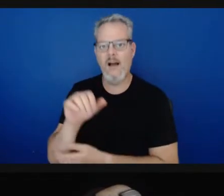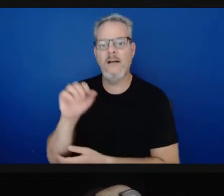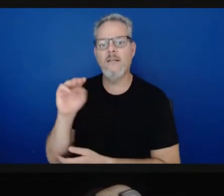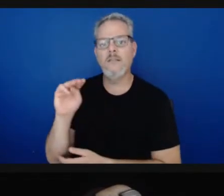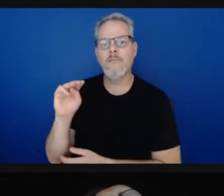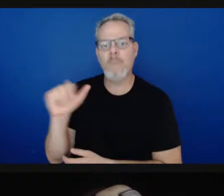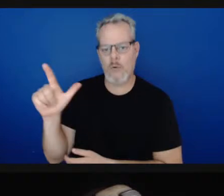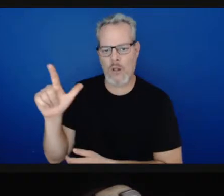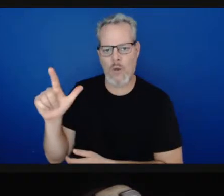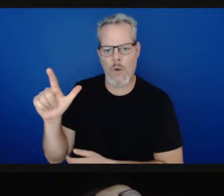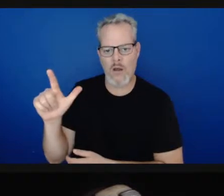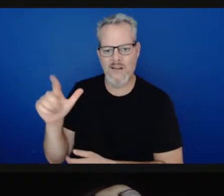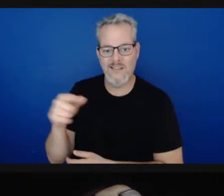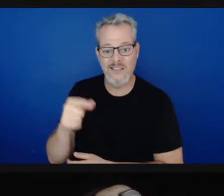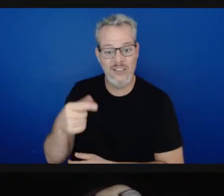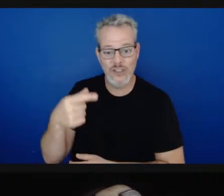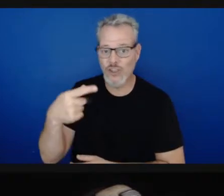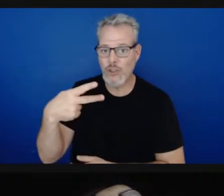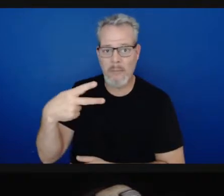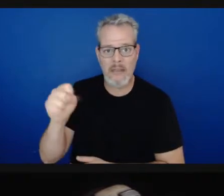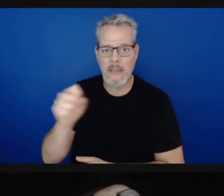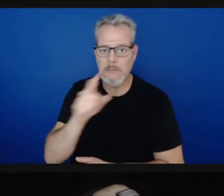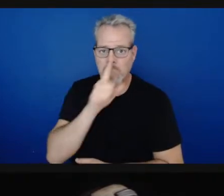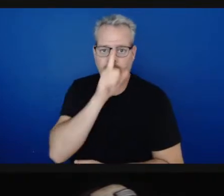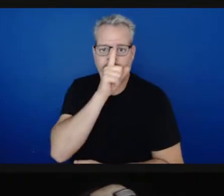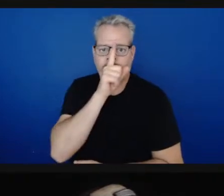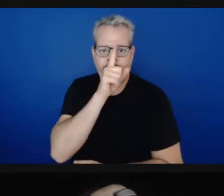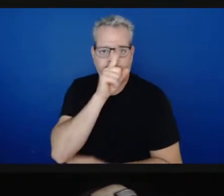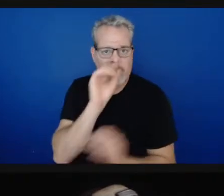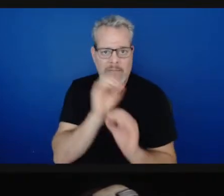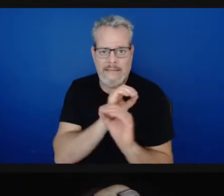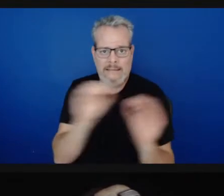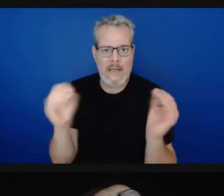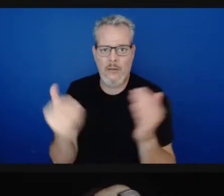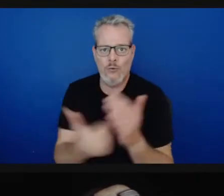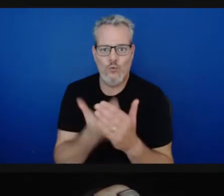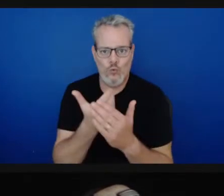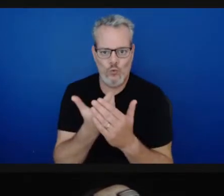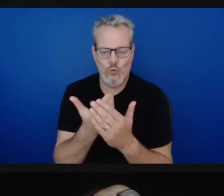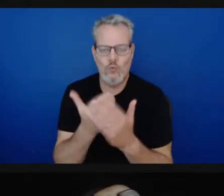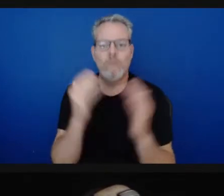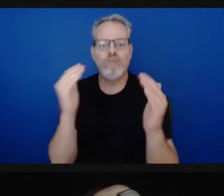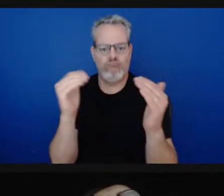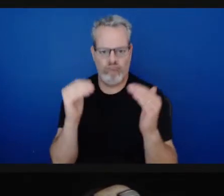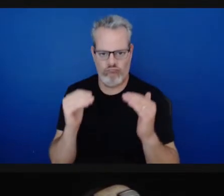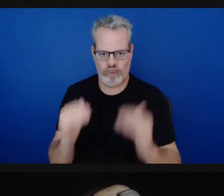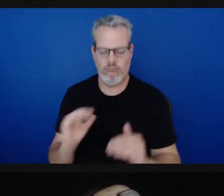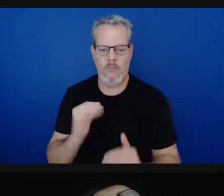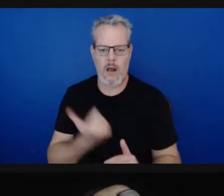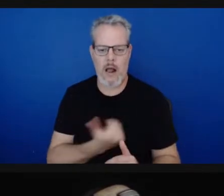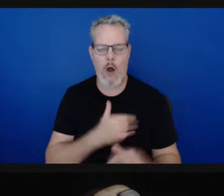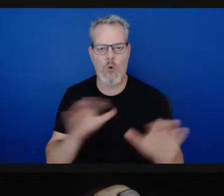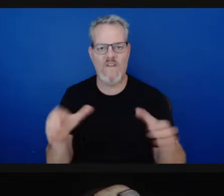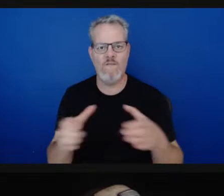GPS is not really anything new here, so we will go on to our volcano watch for the week.